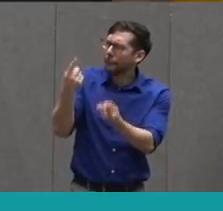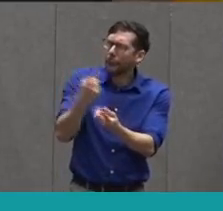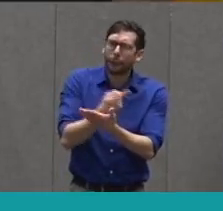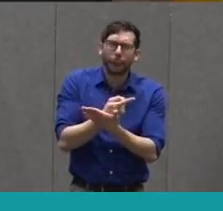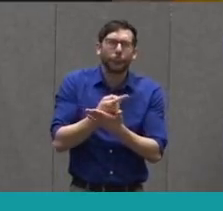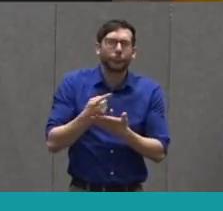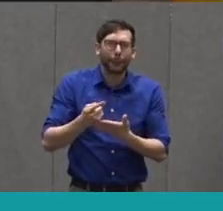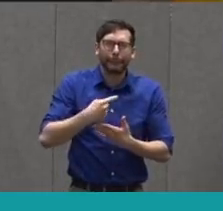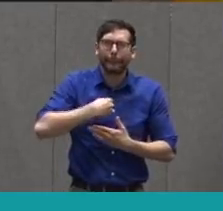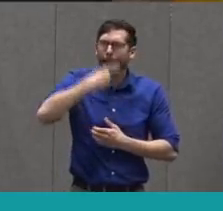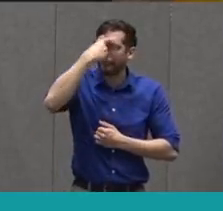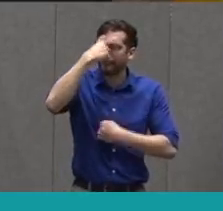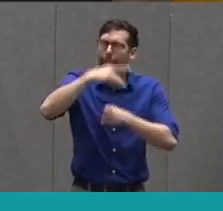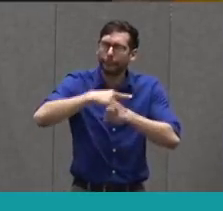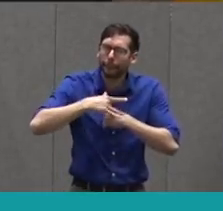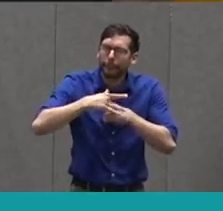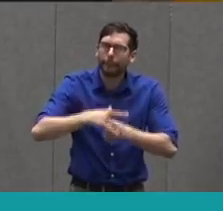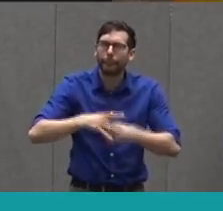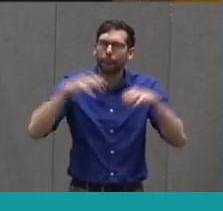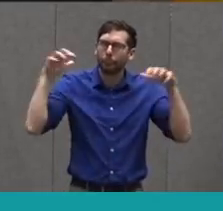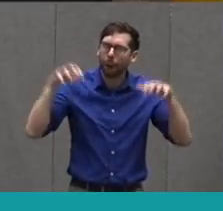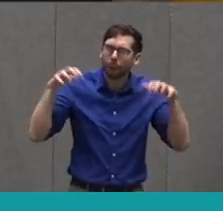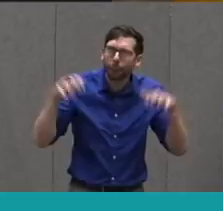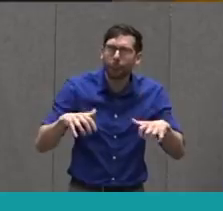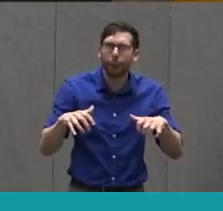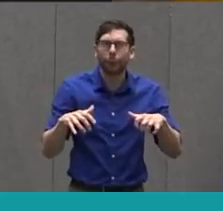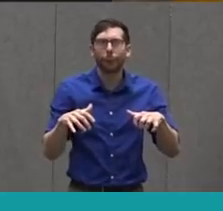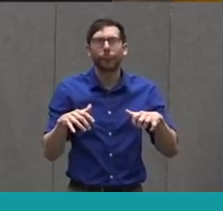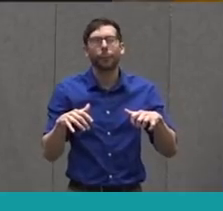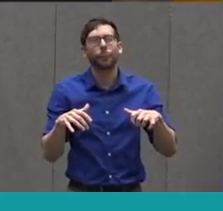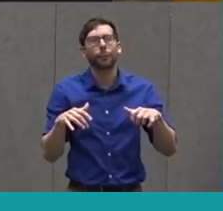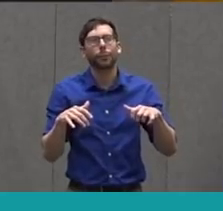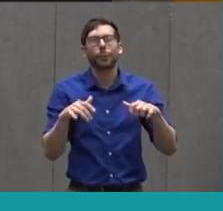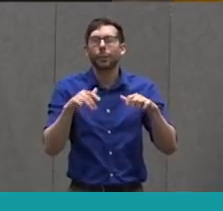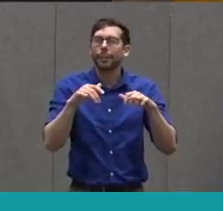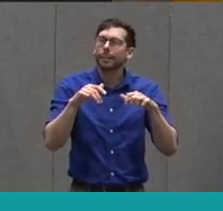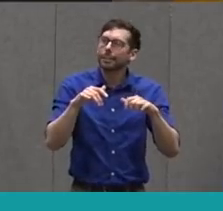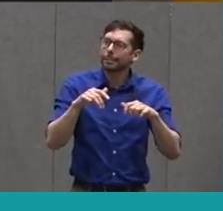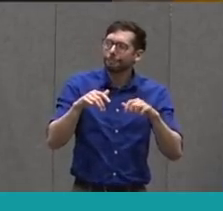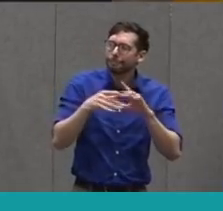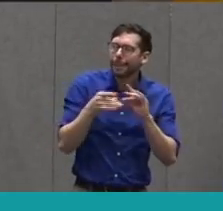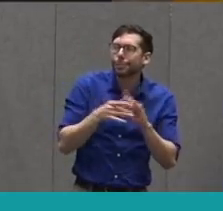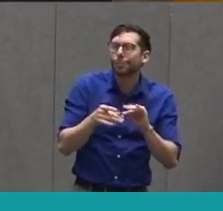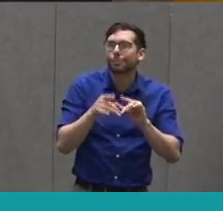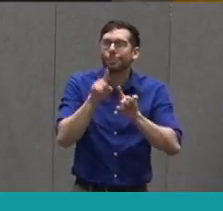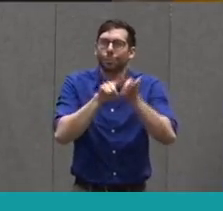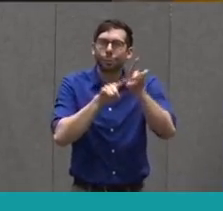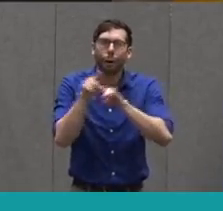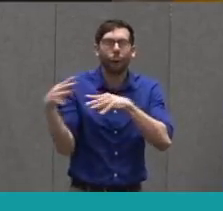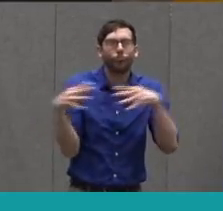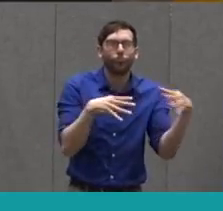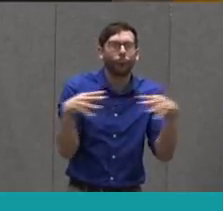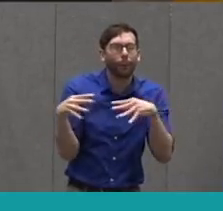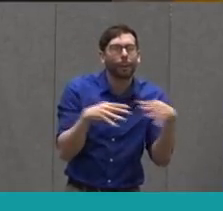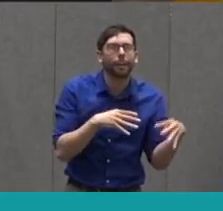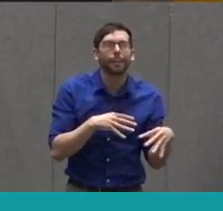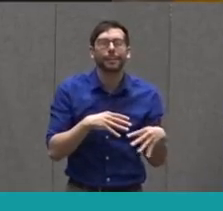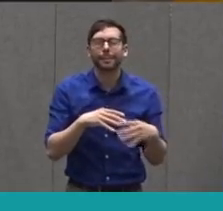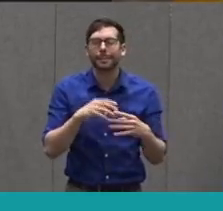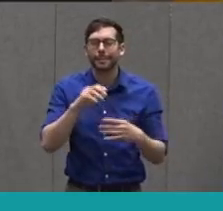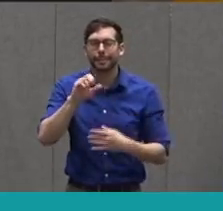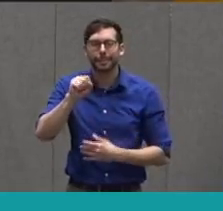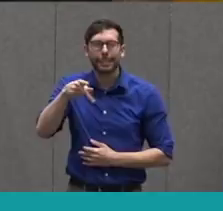about Star Wars and space things and all kinds of stuff. So I'm gonna